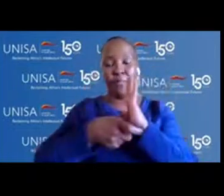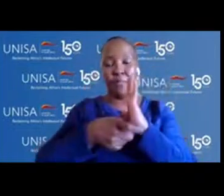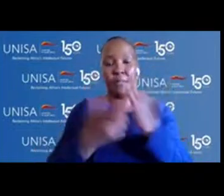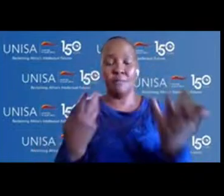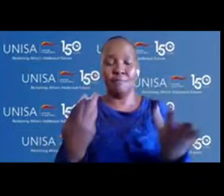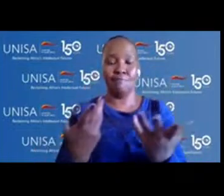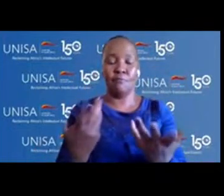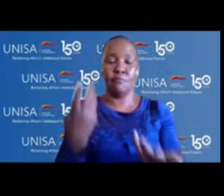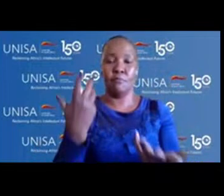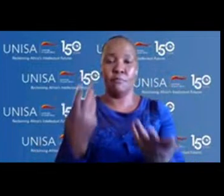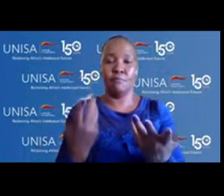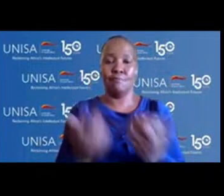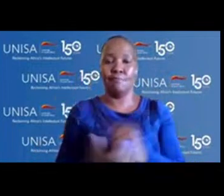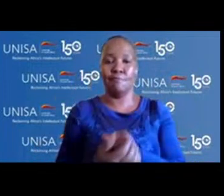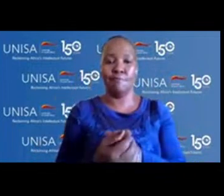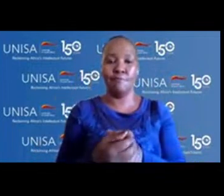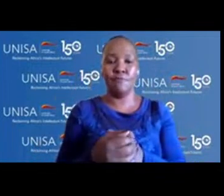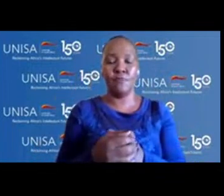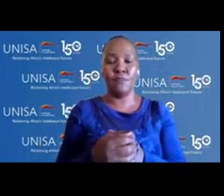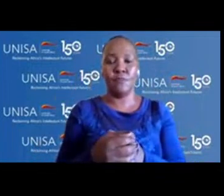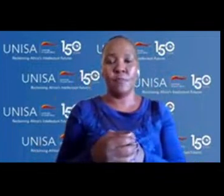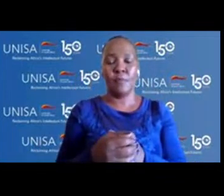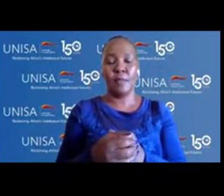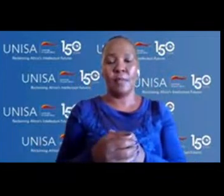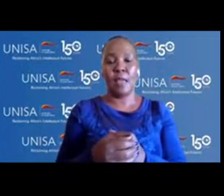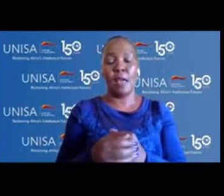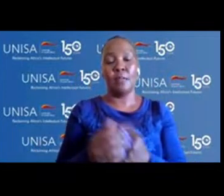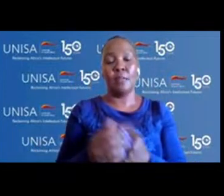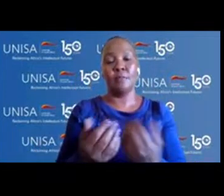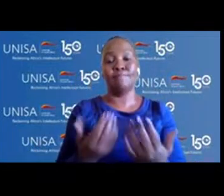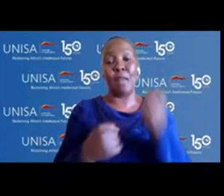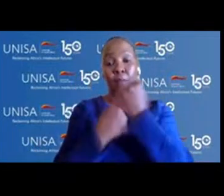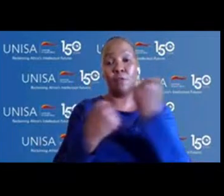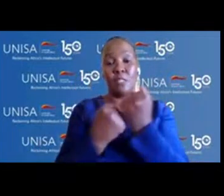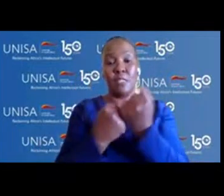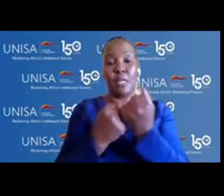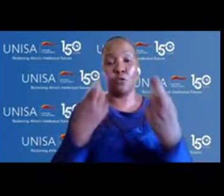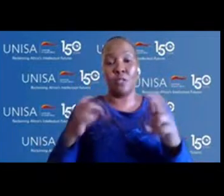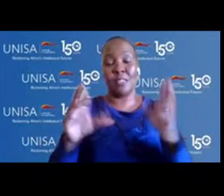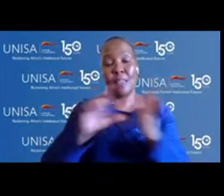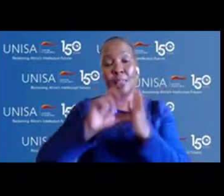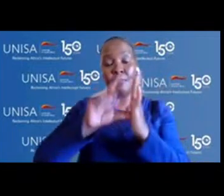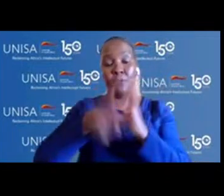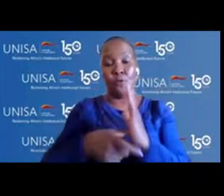The Advocacy and Resource Center for Students with Disabilities